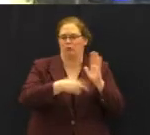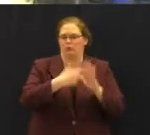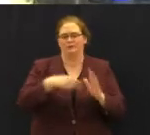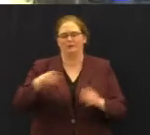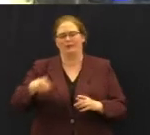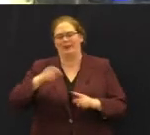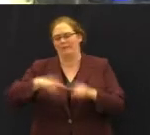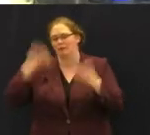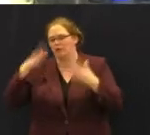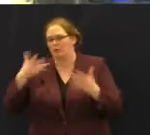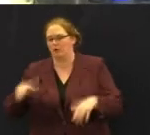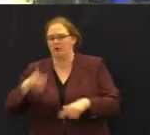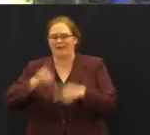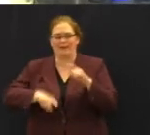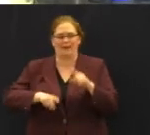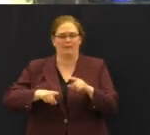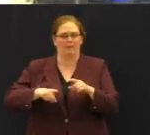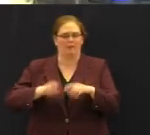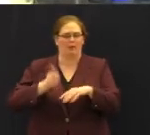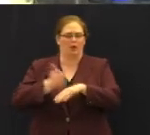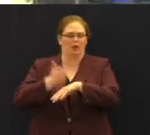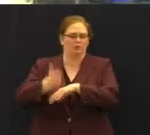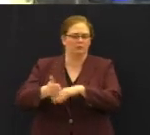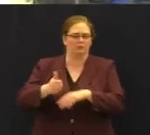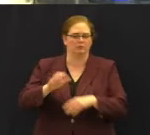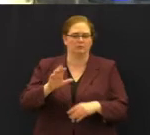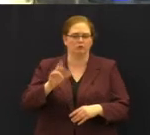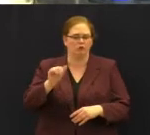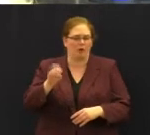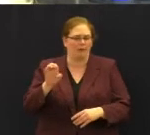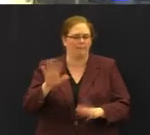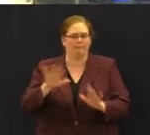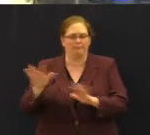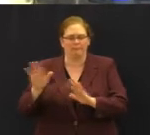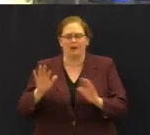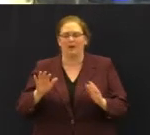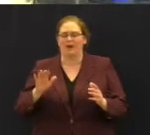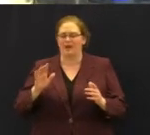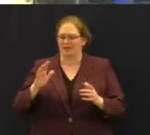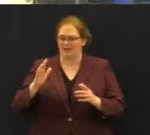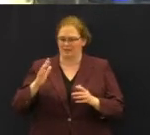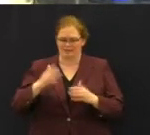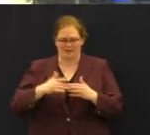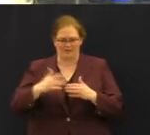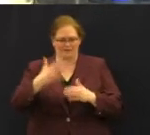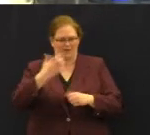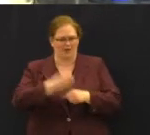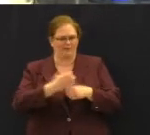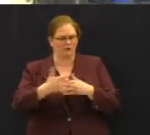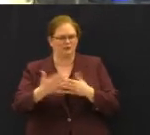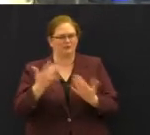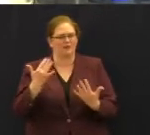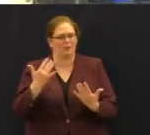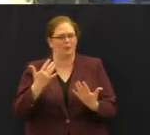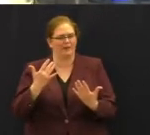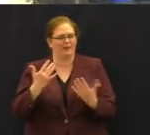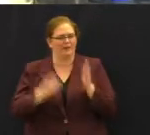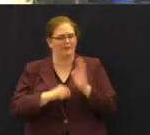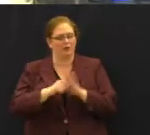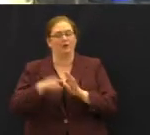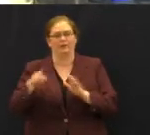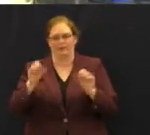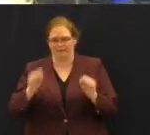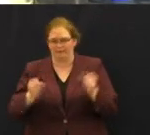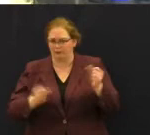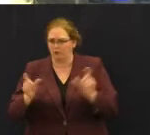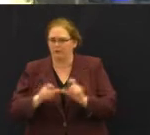crime. And during that 5-year period, it's kind of like I guess kind of like awaiting people that, they're going to be able to get a driver's